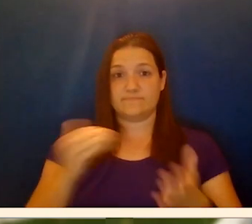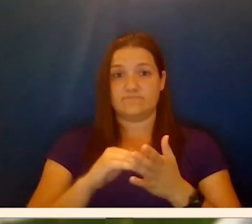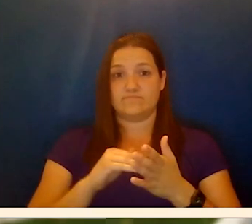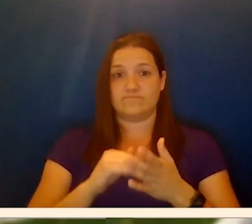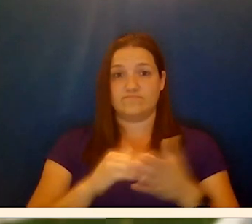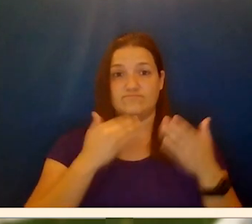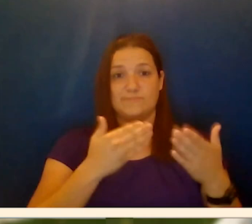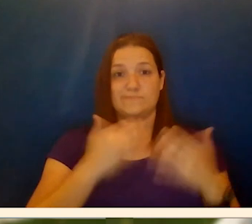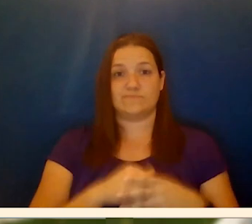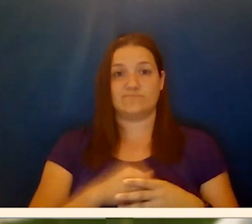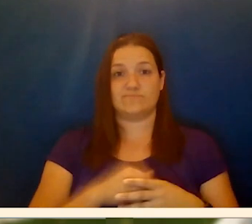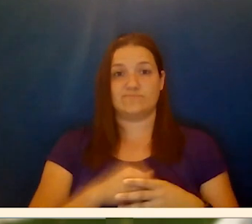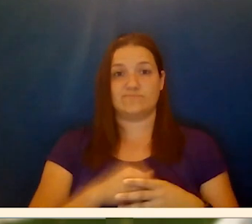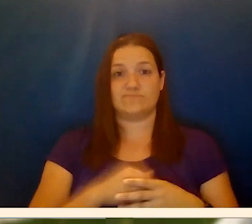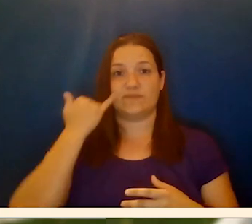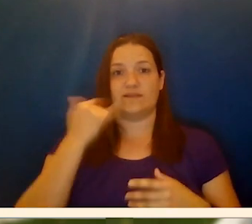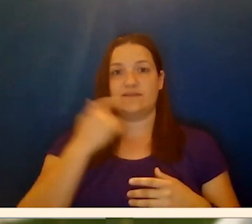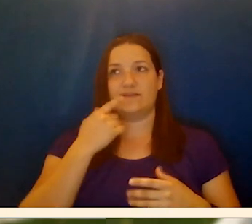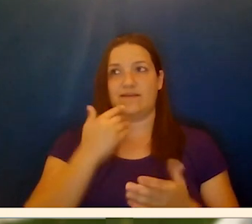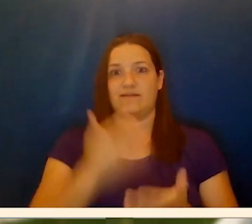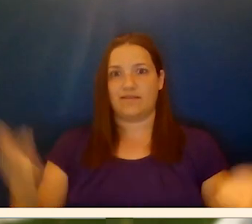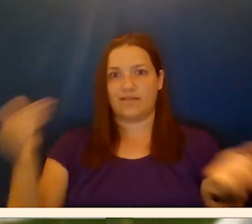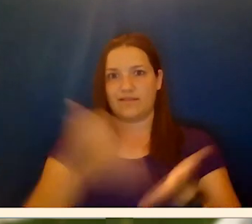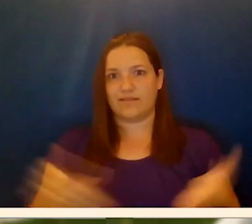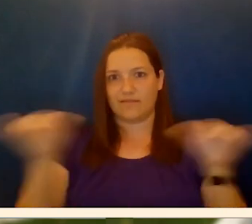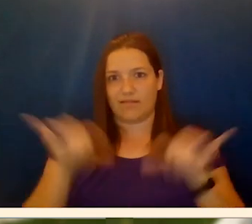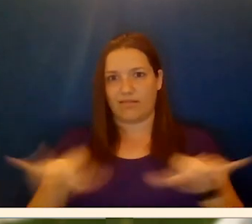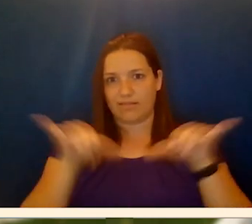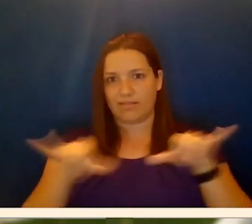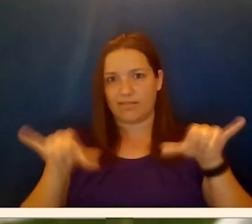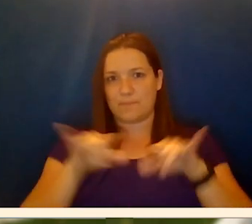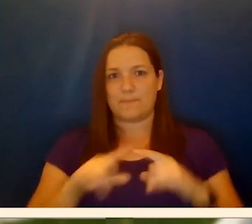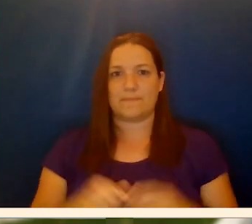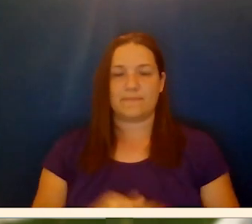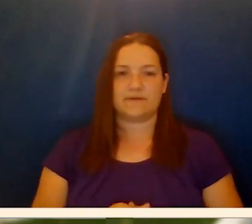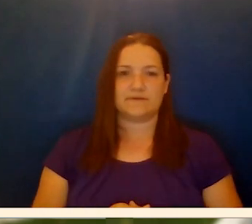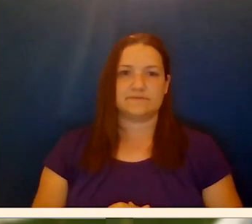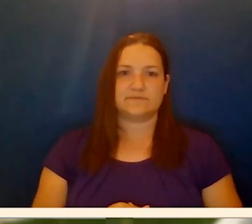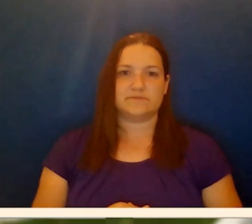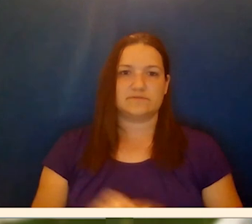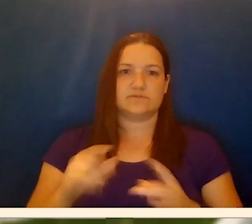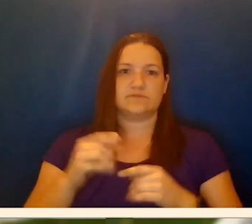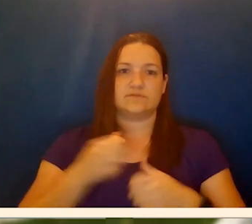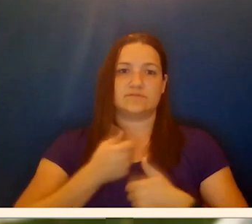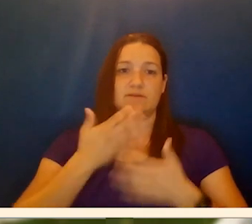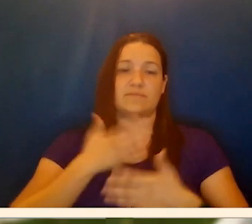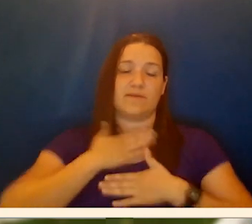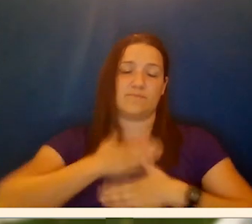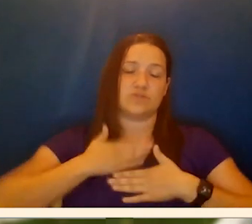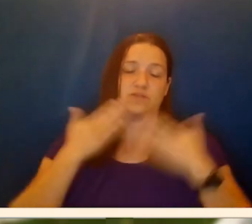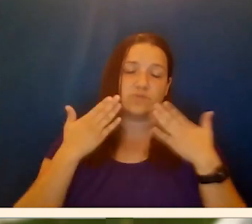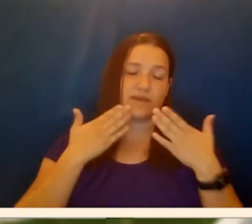So, sorry if I sound like a broken record, but again, every chance I get, just express my appreciation and